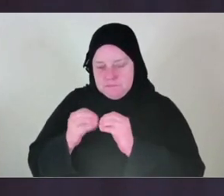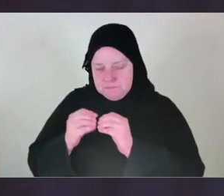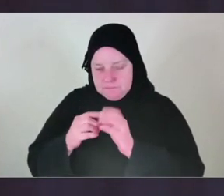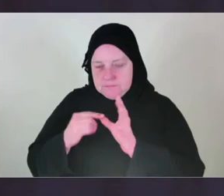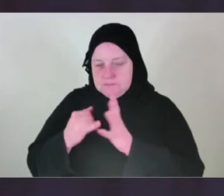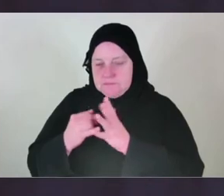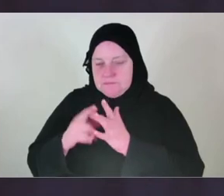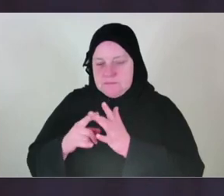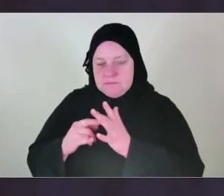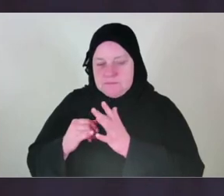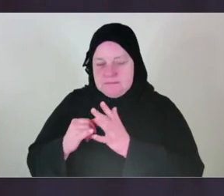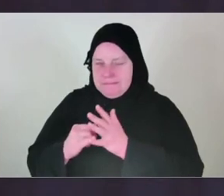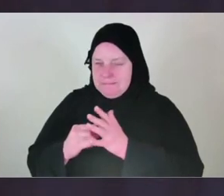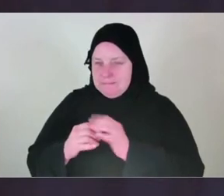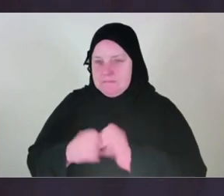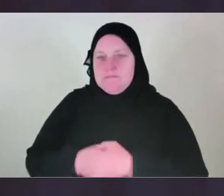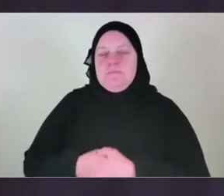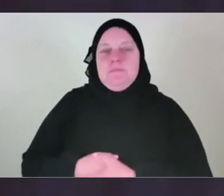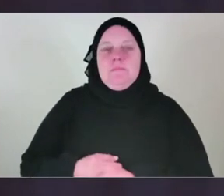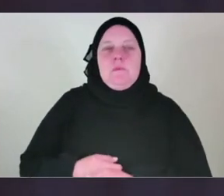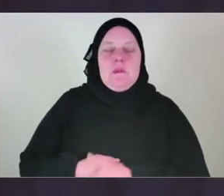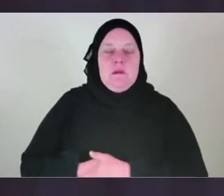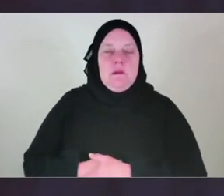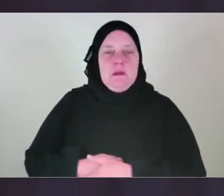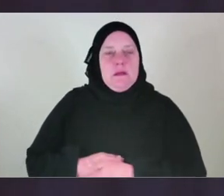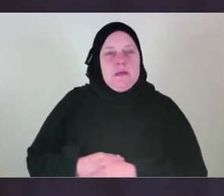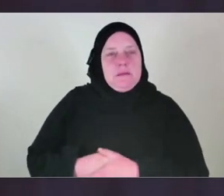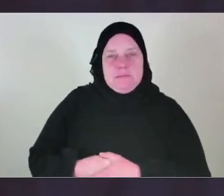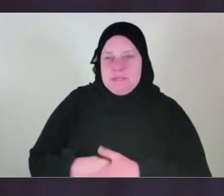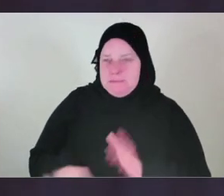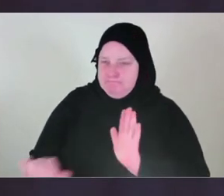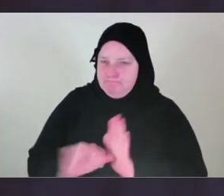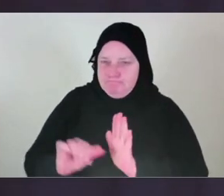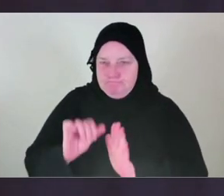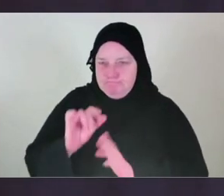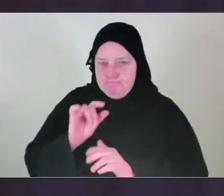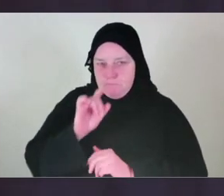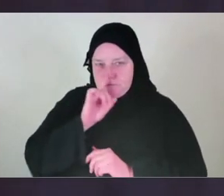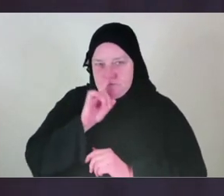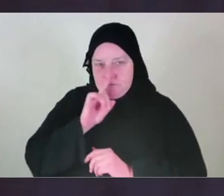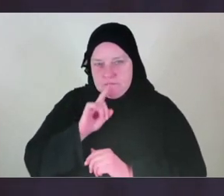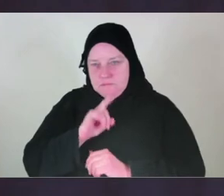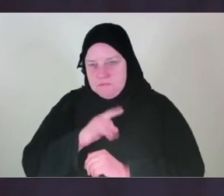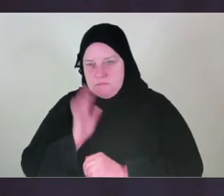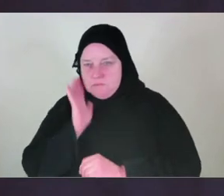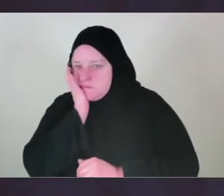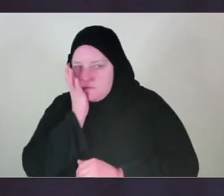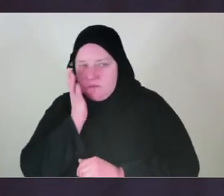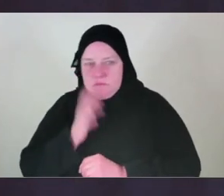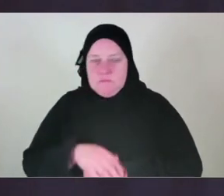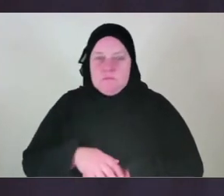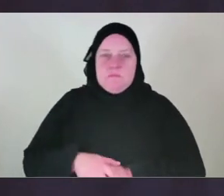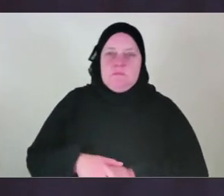I mentioned this, someone at the time of Harun was to name their child Ali.